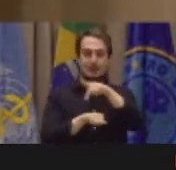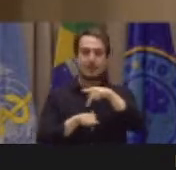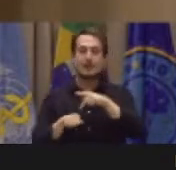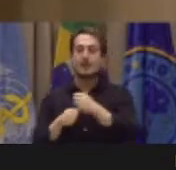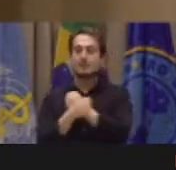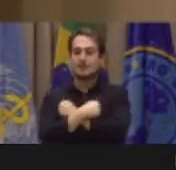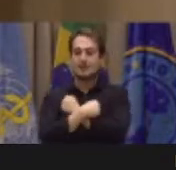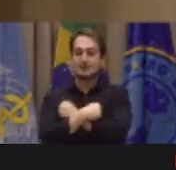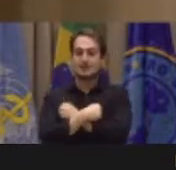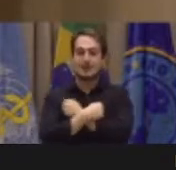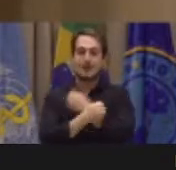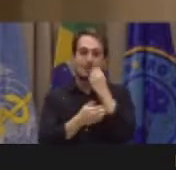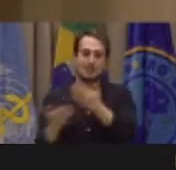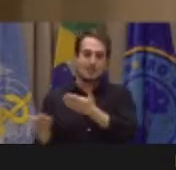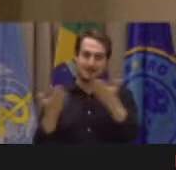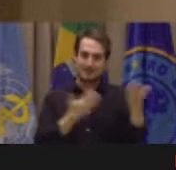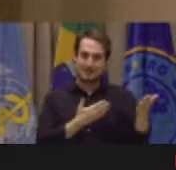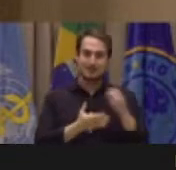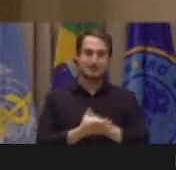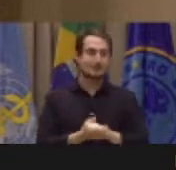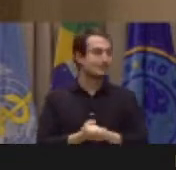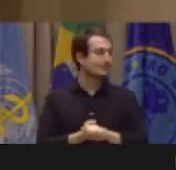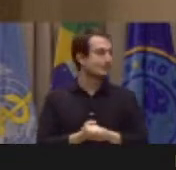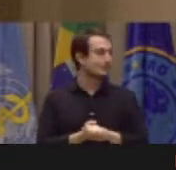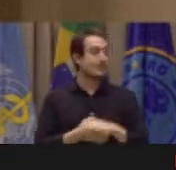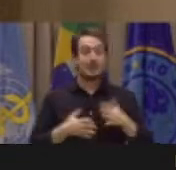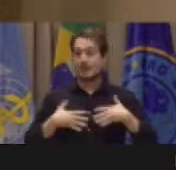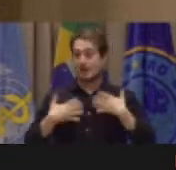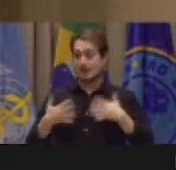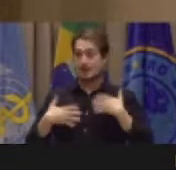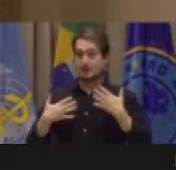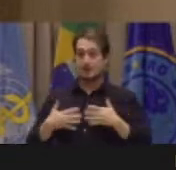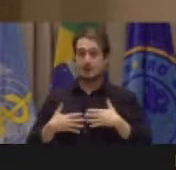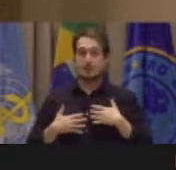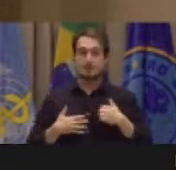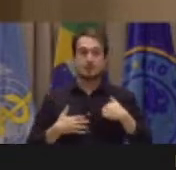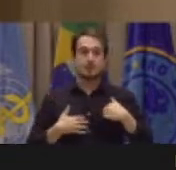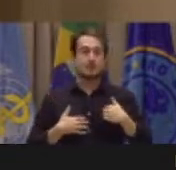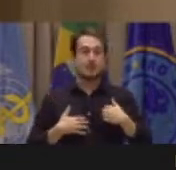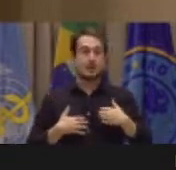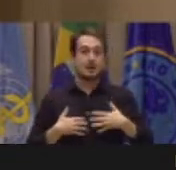always available. We will always welcome you. Thank you. It was a